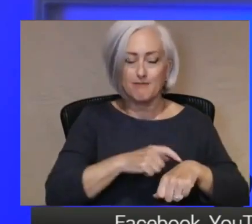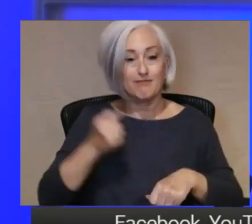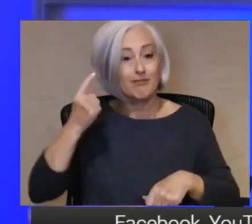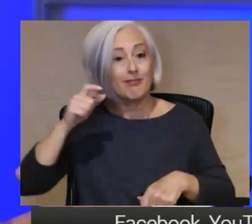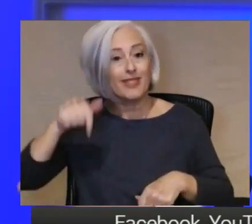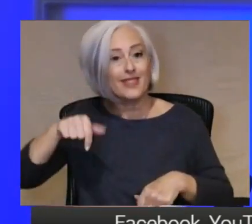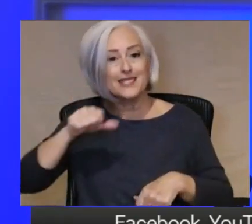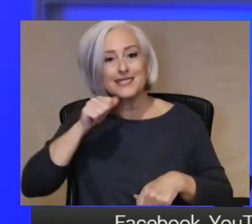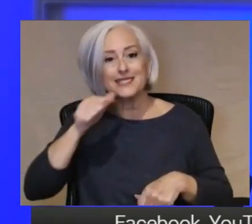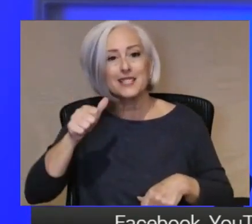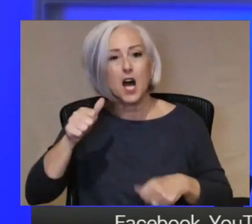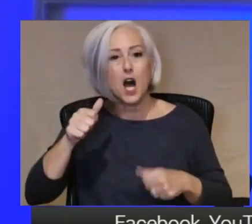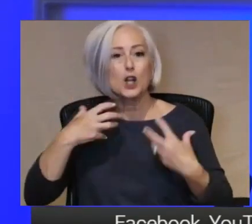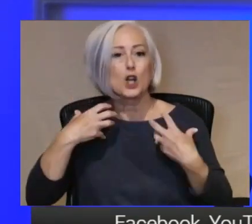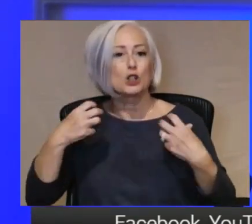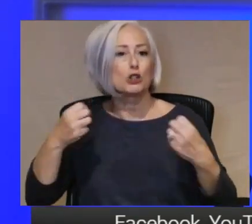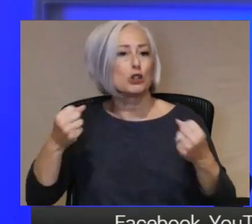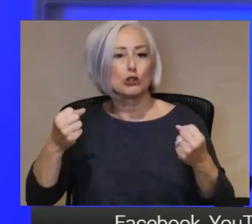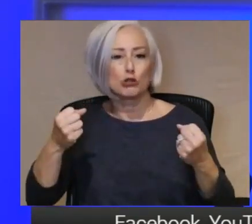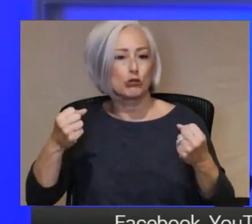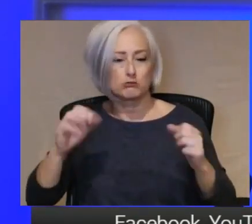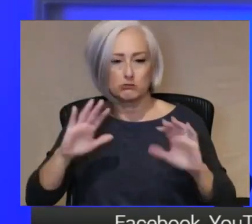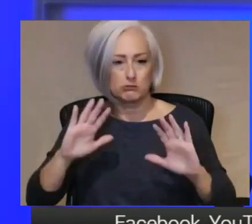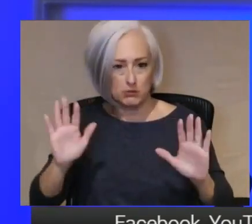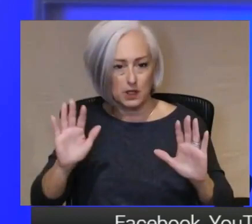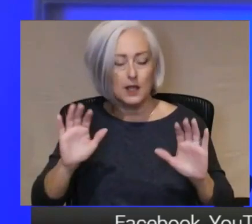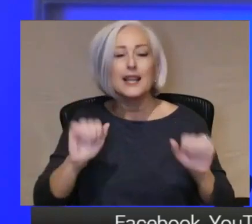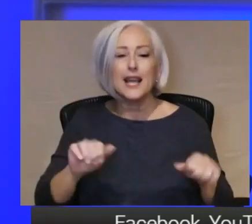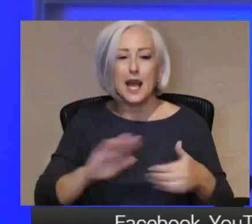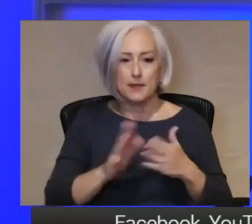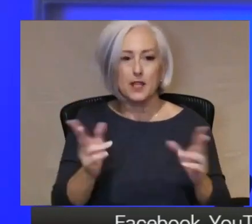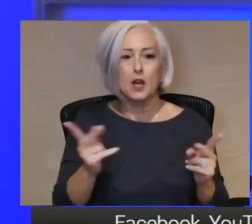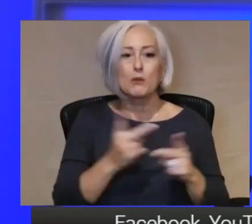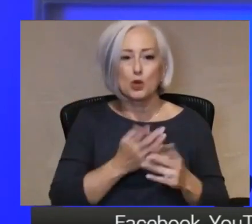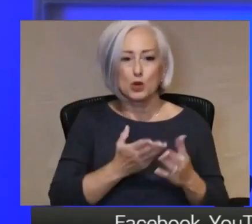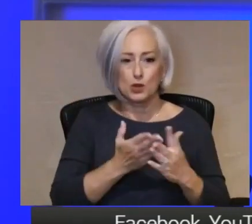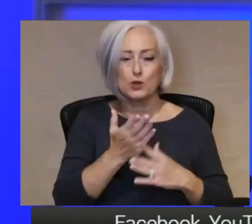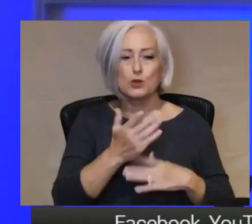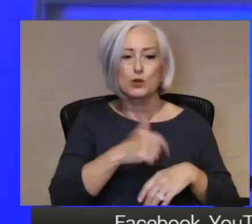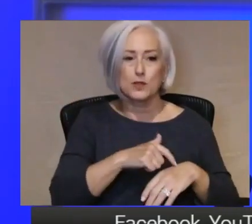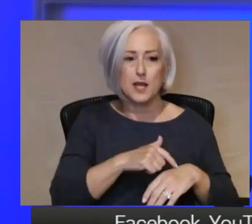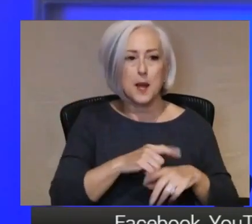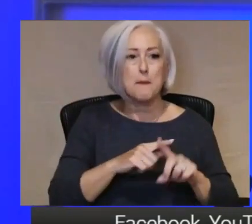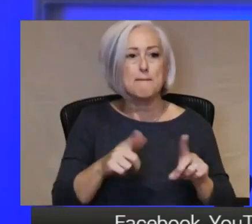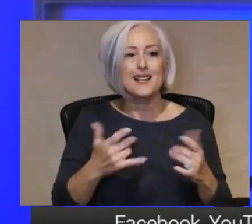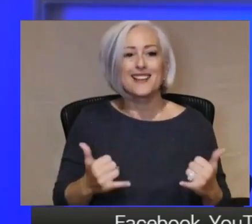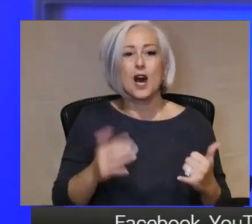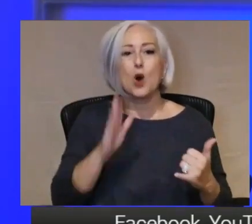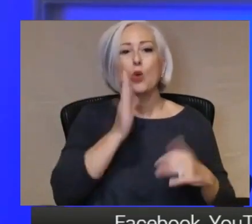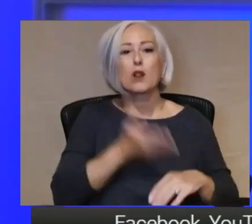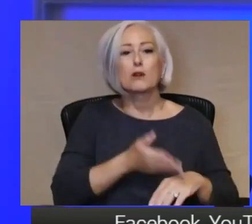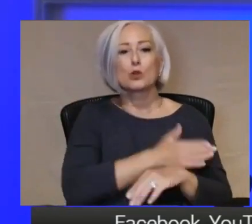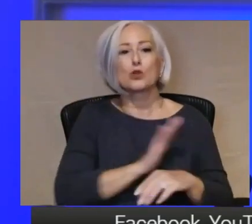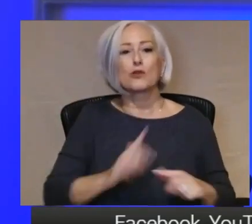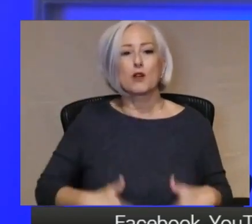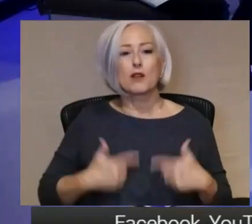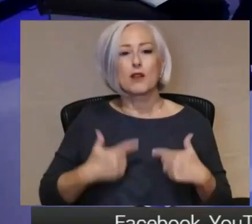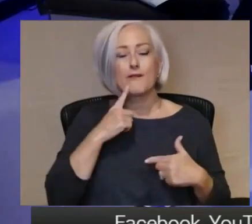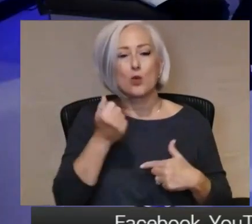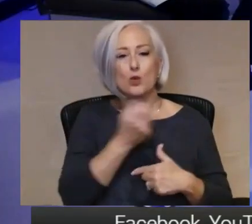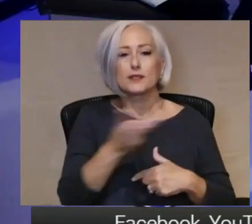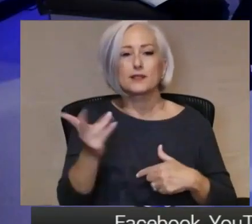years, tremor could get worse again. But the treatment should improve one's quality of life now and for a number of years.